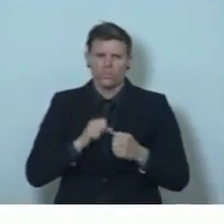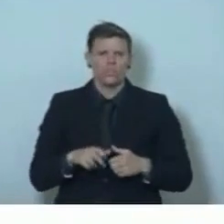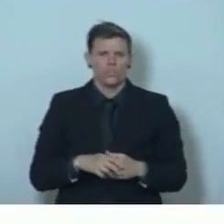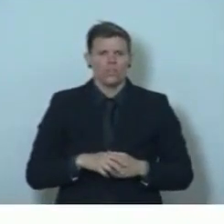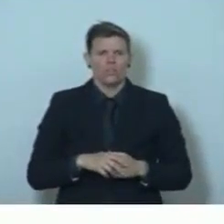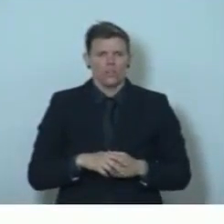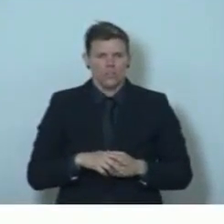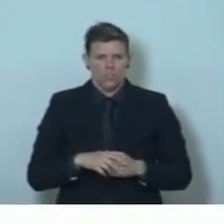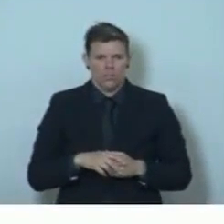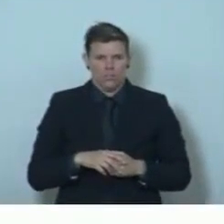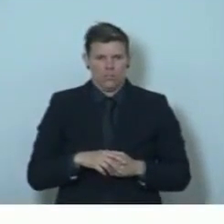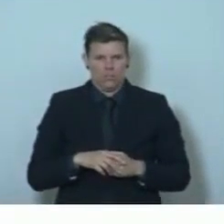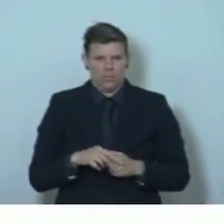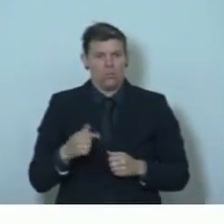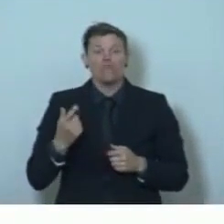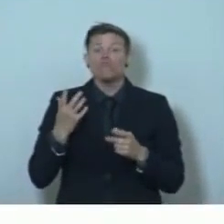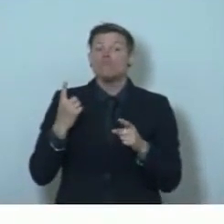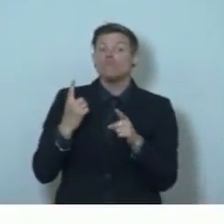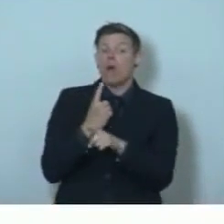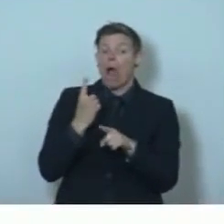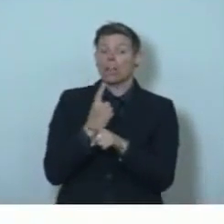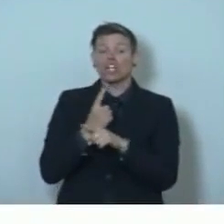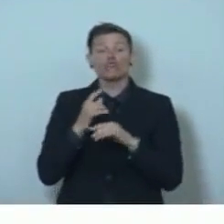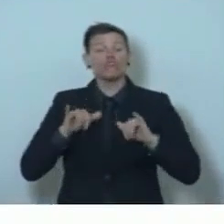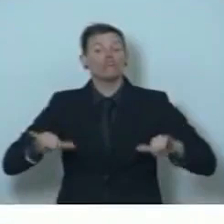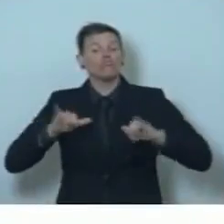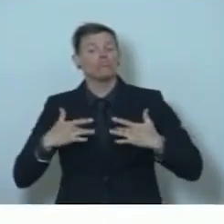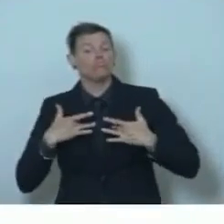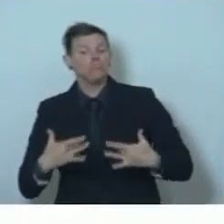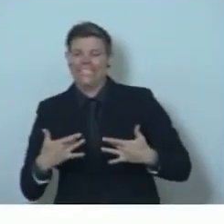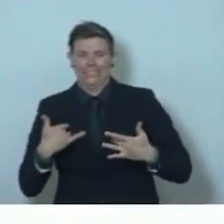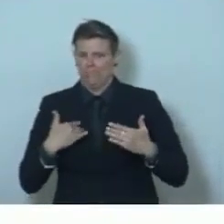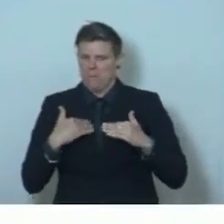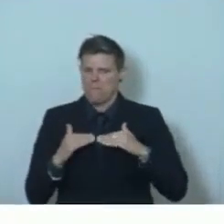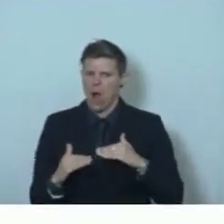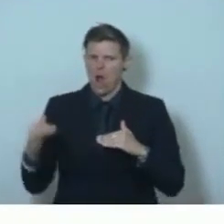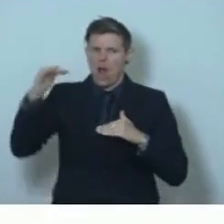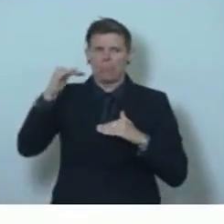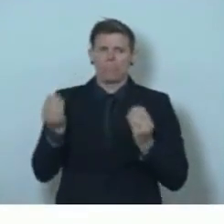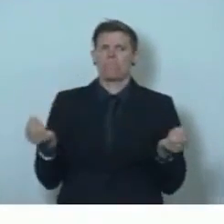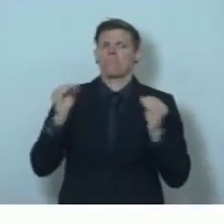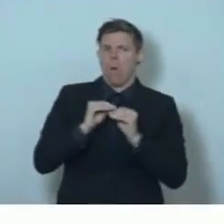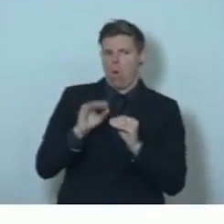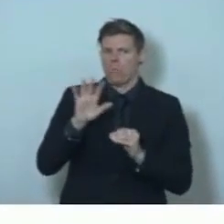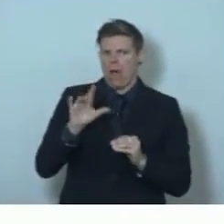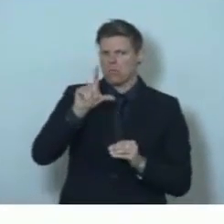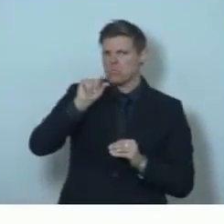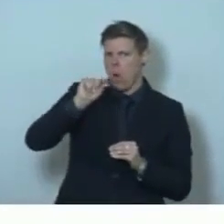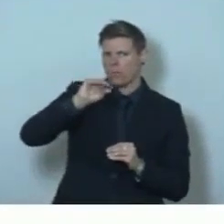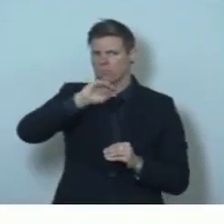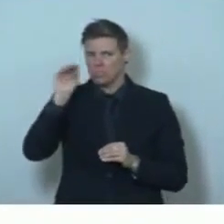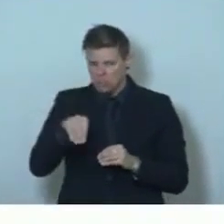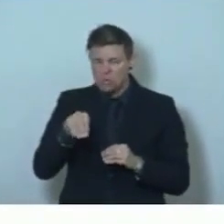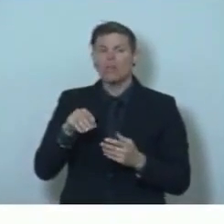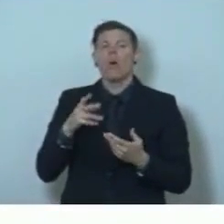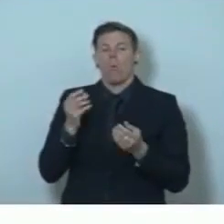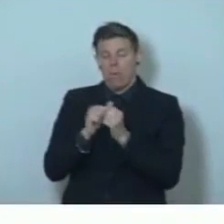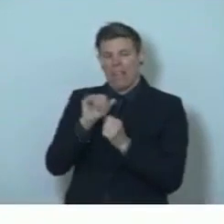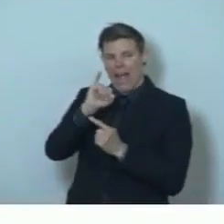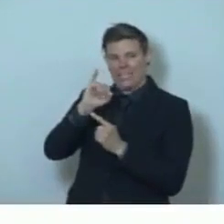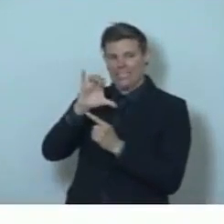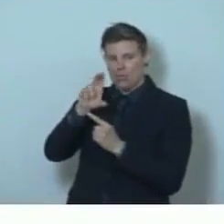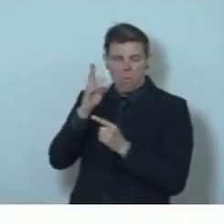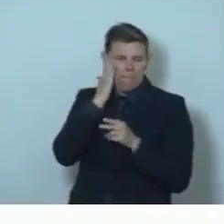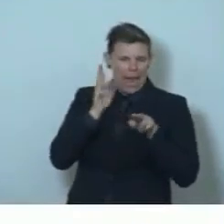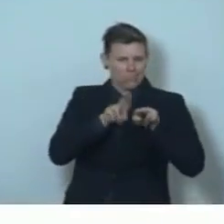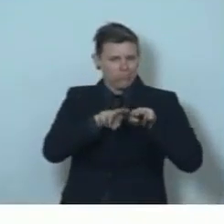capacity early mid last week. We were at 120% of ICU capacity, but I've also let you know that